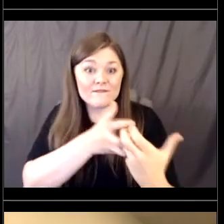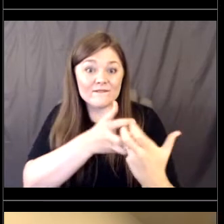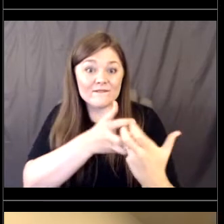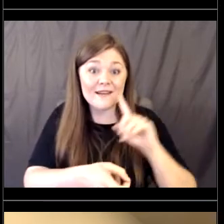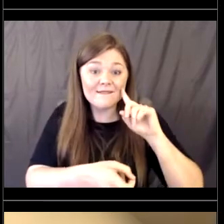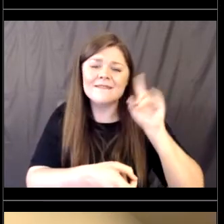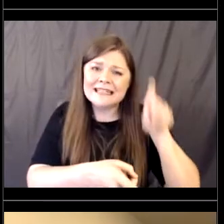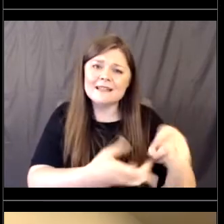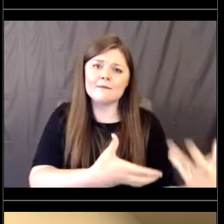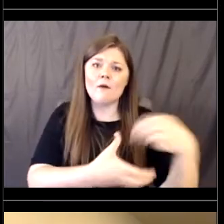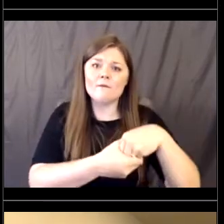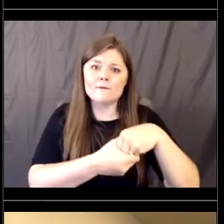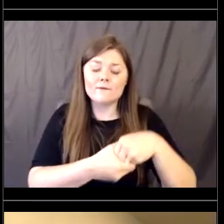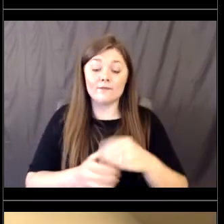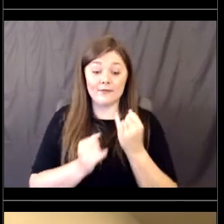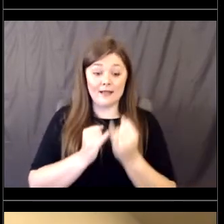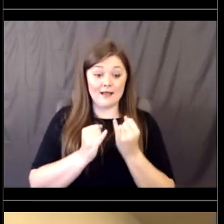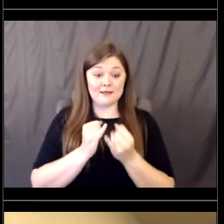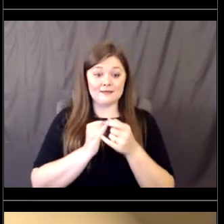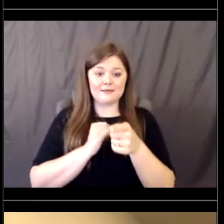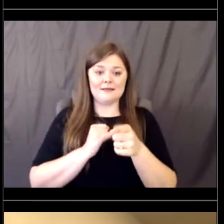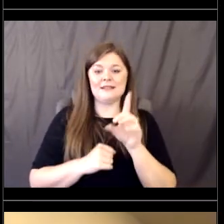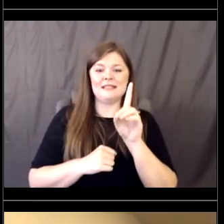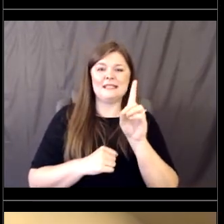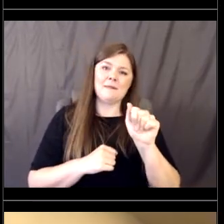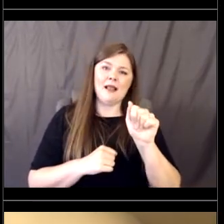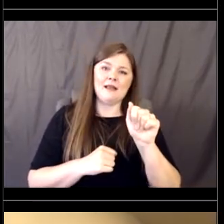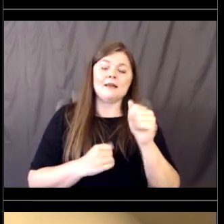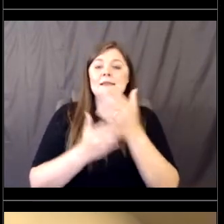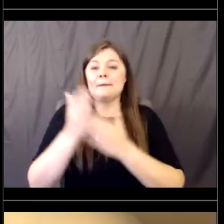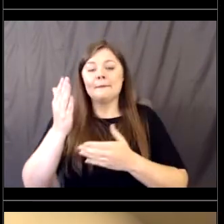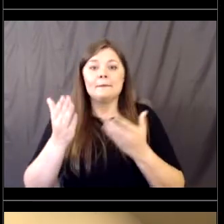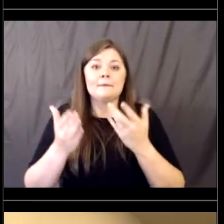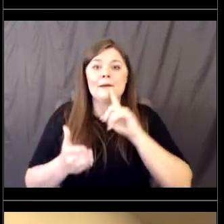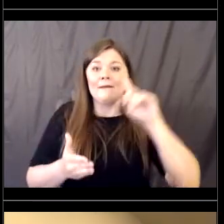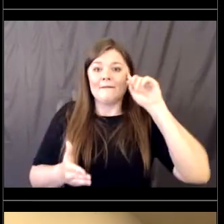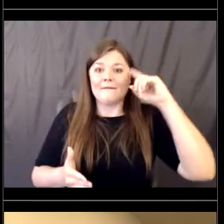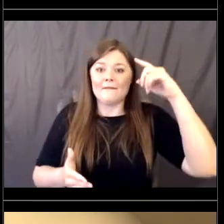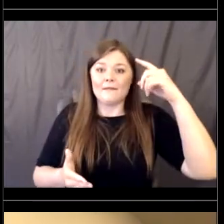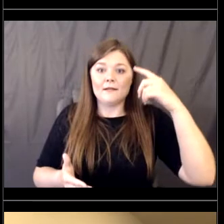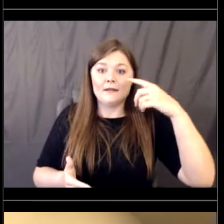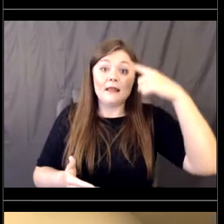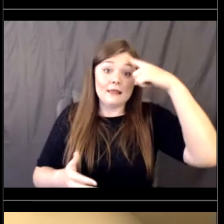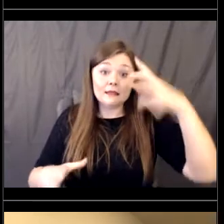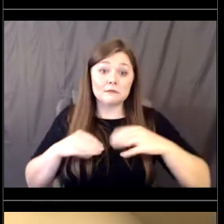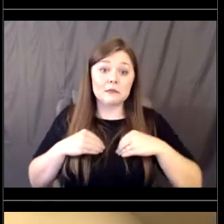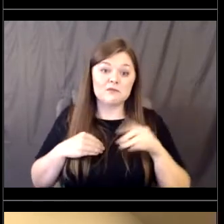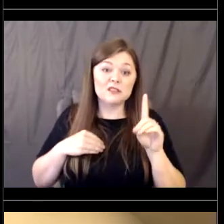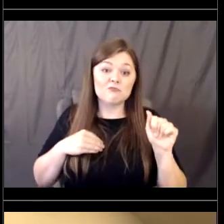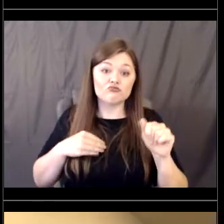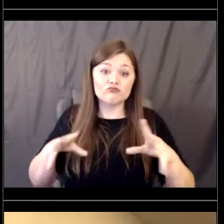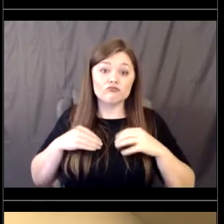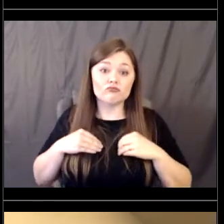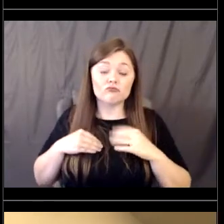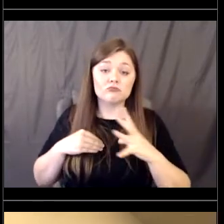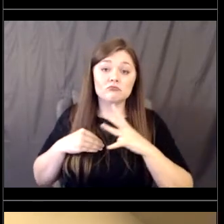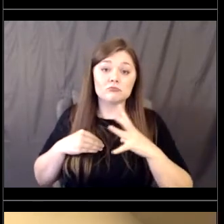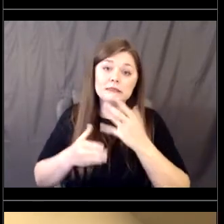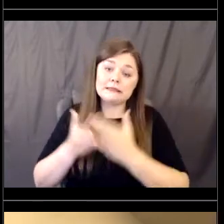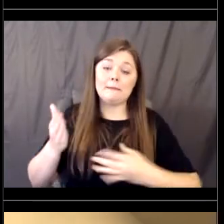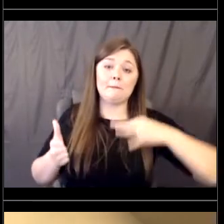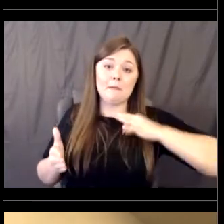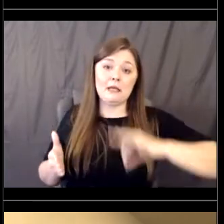little note here is the idea of a disability. Some deaf people think of themselves as disabled and accept that label and some of the benefits that come with it and